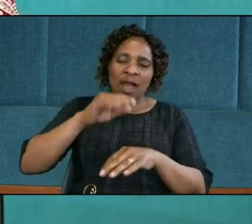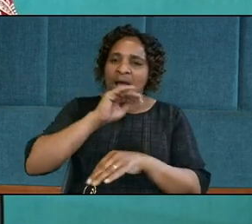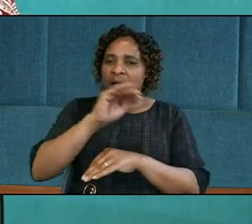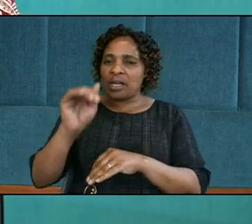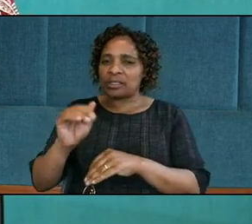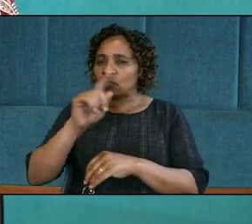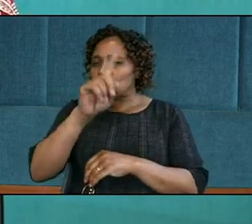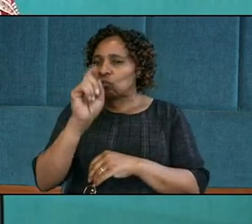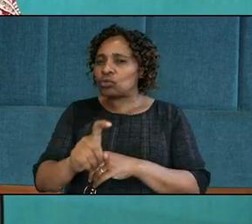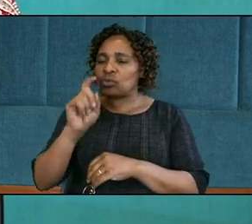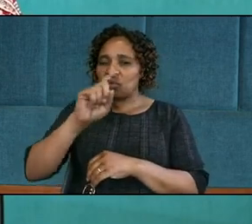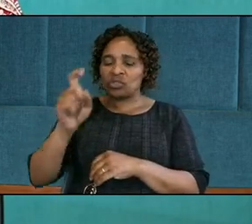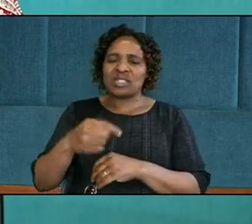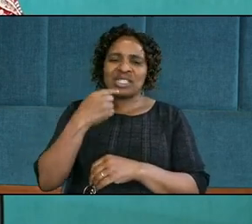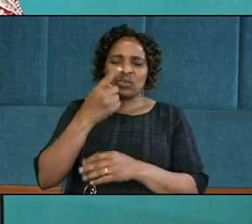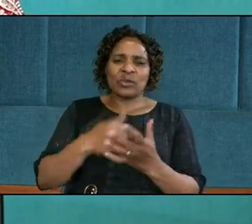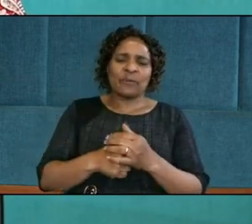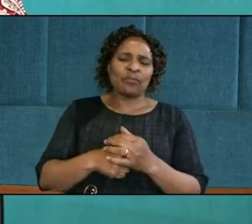rhetorical question. He says,